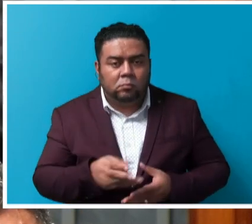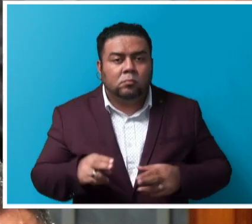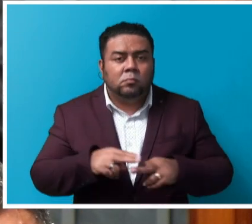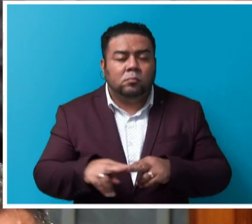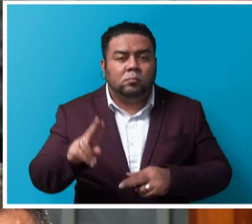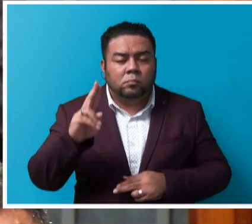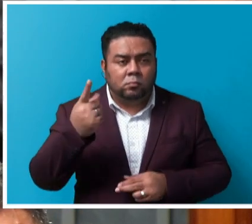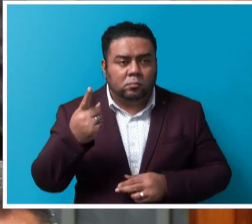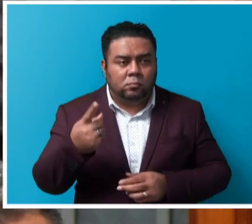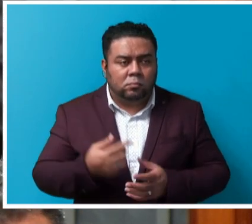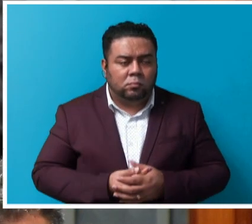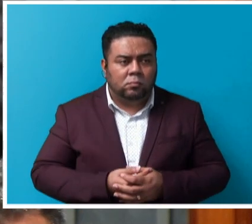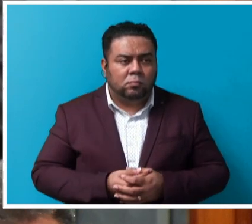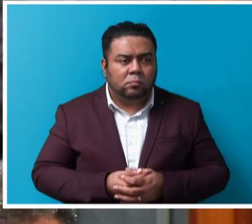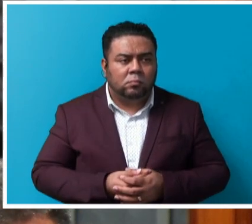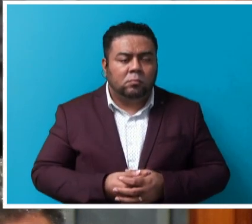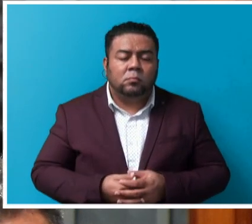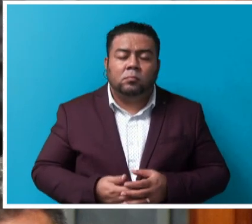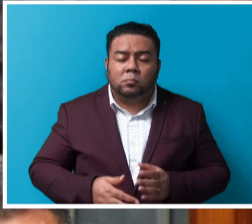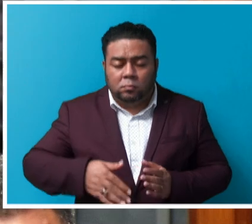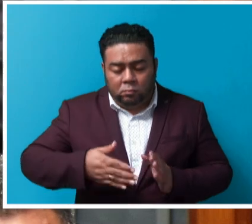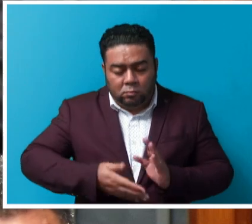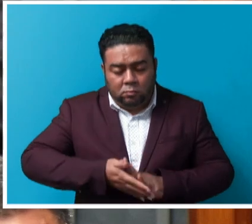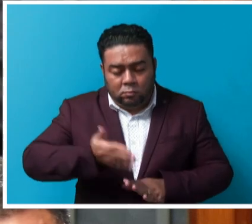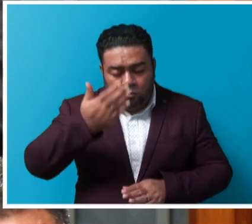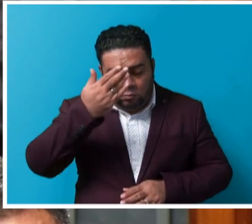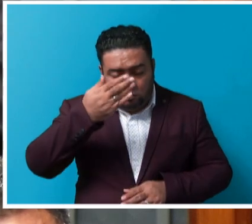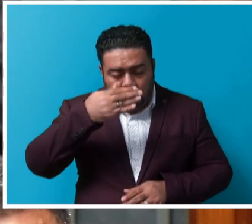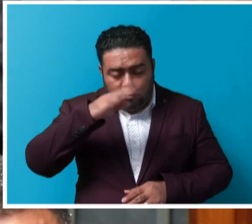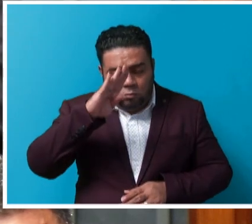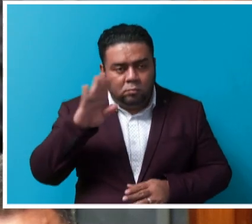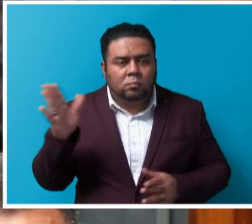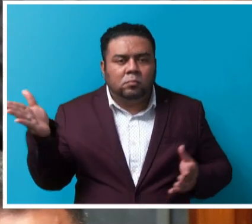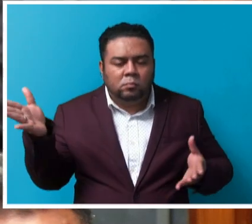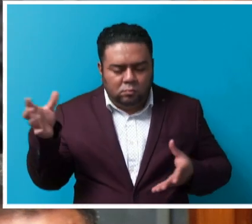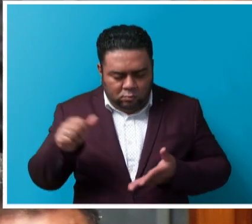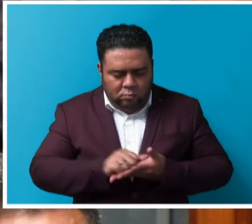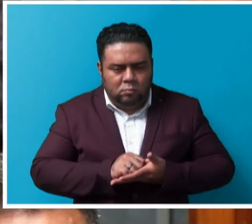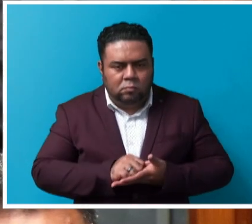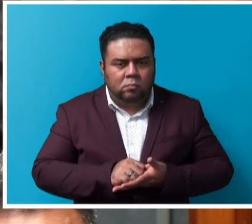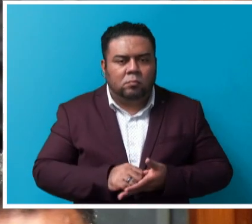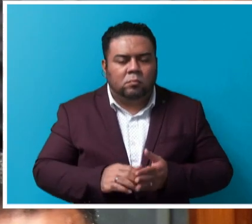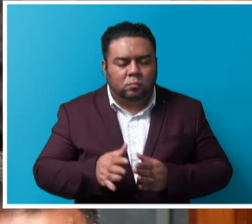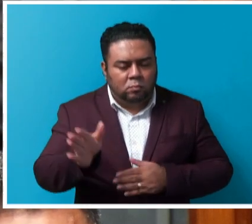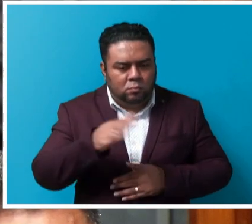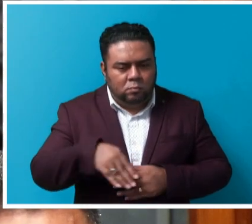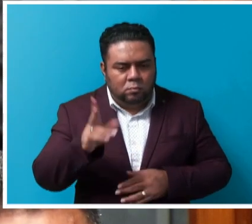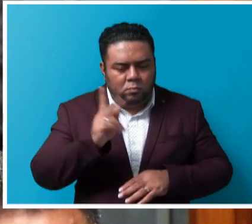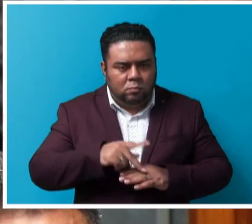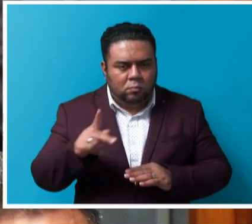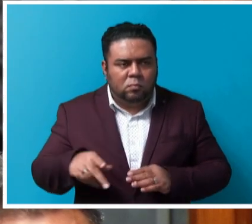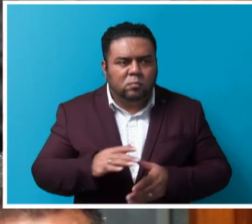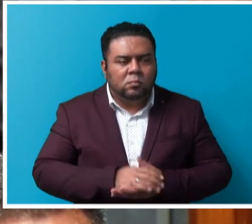was disbanded, and as a paramount chief, he kept them all in Parliament. He clearly portrayed his